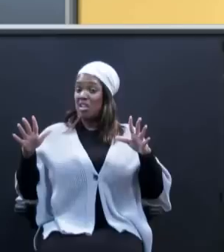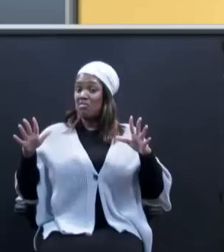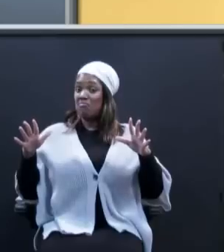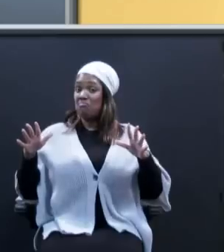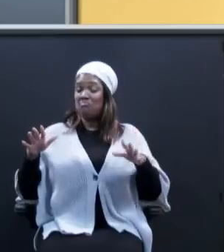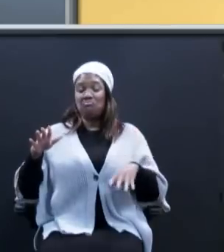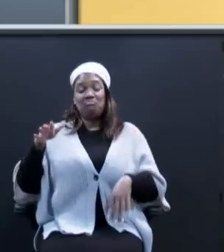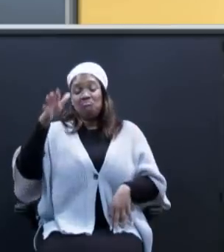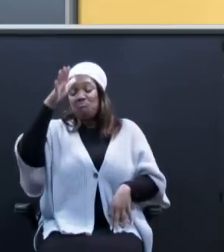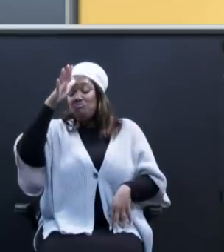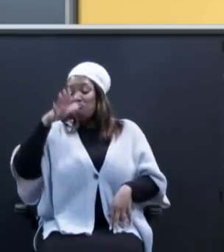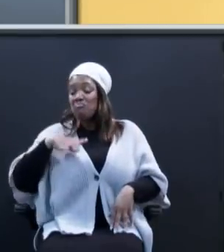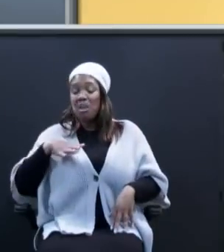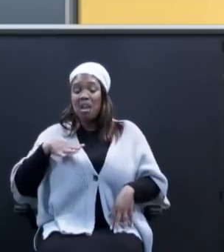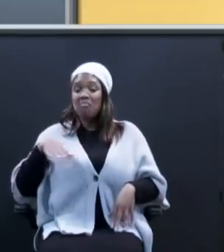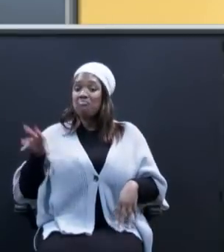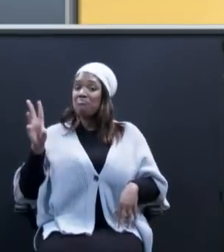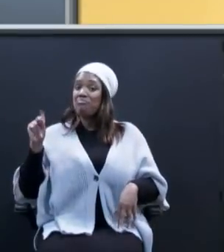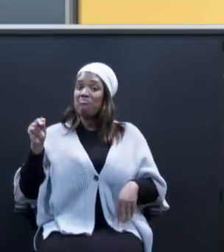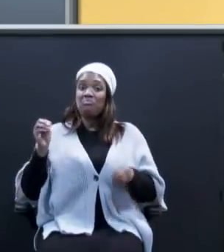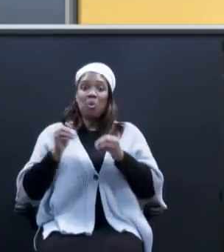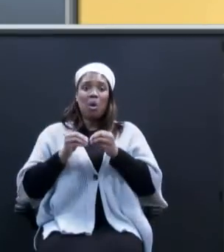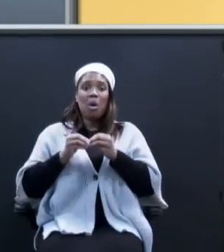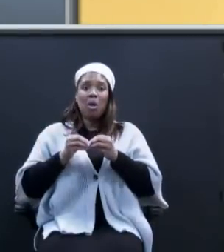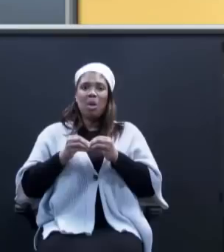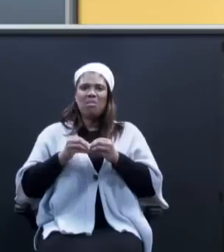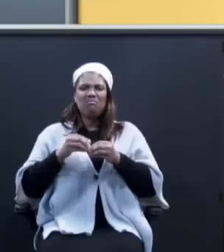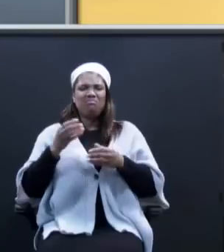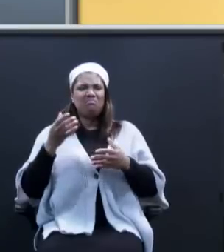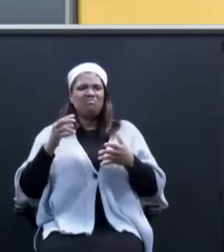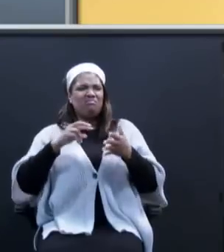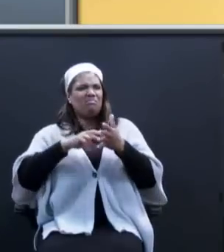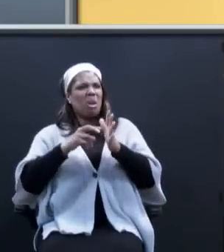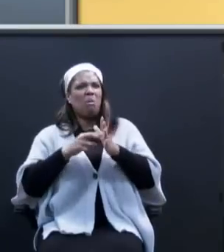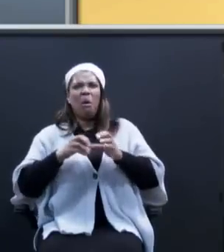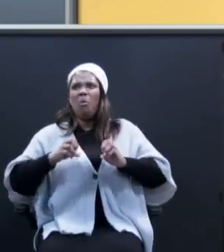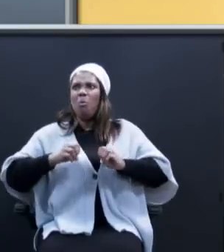to exist. Oh, Brother Booty, mean we all going to evaporate? No.